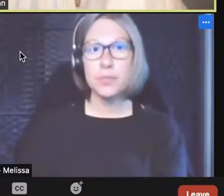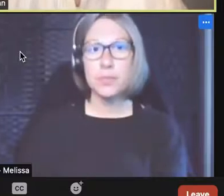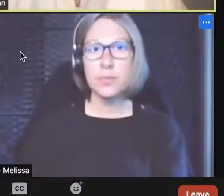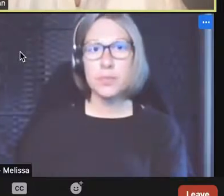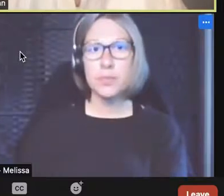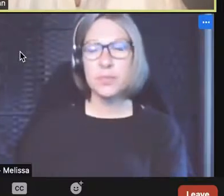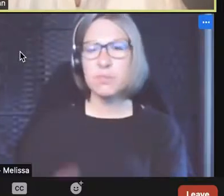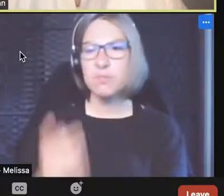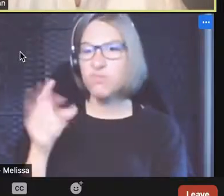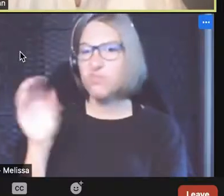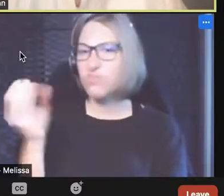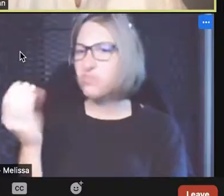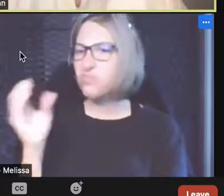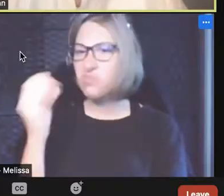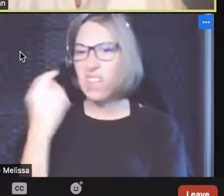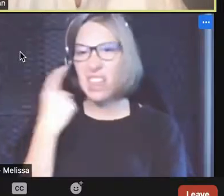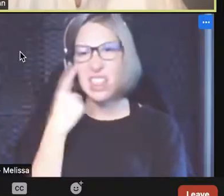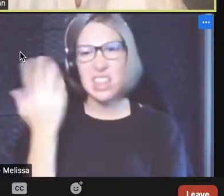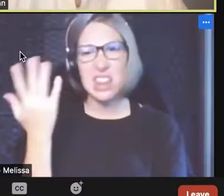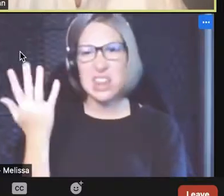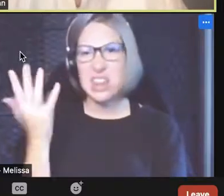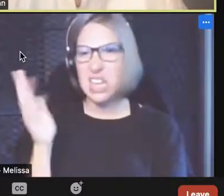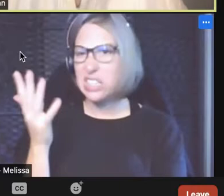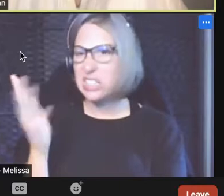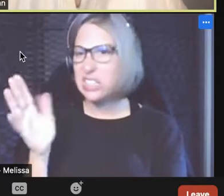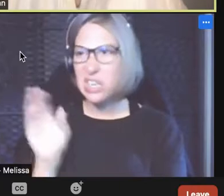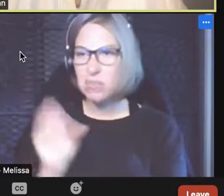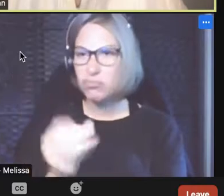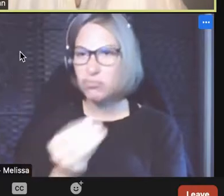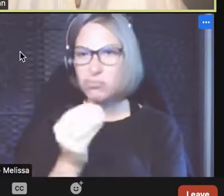That's it. I think that's it.